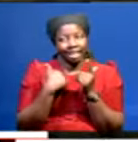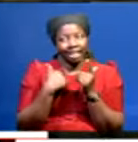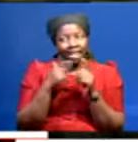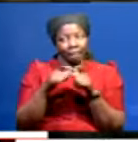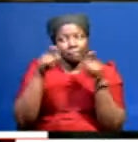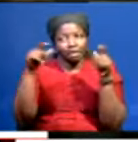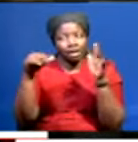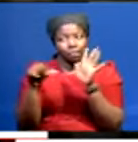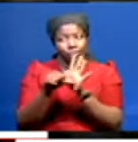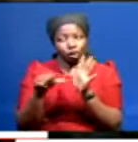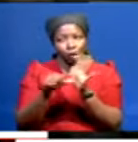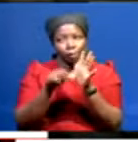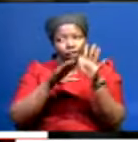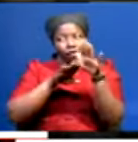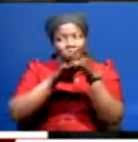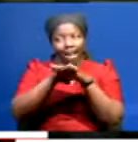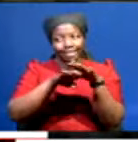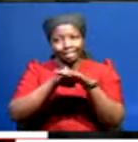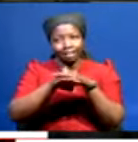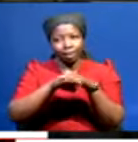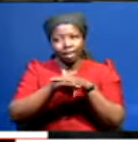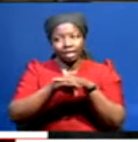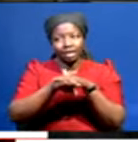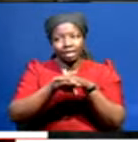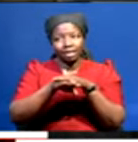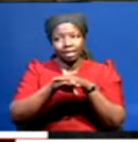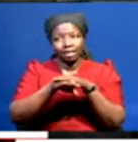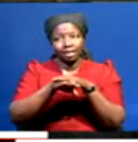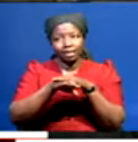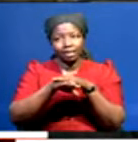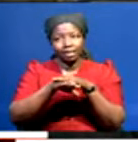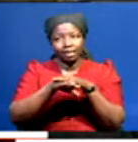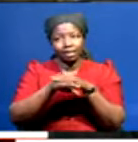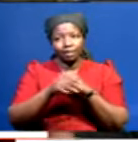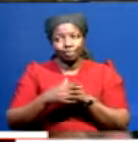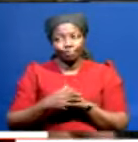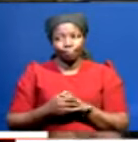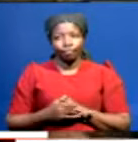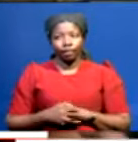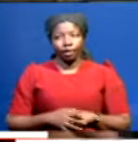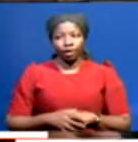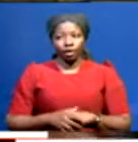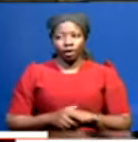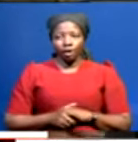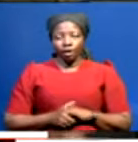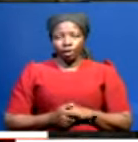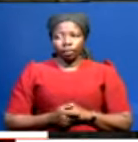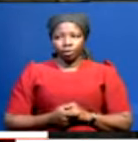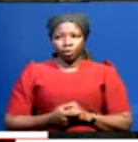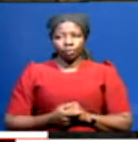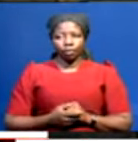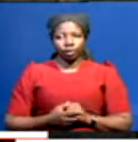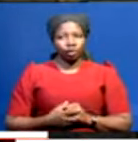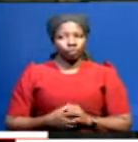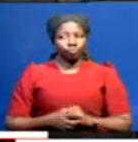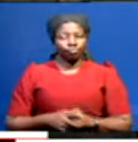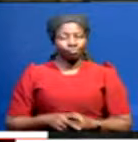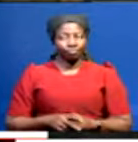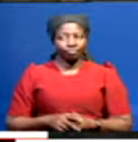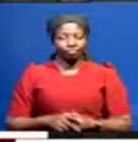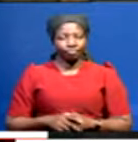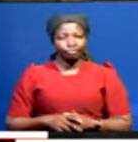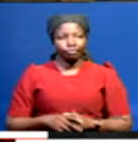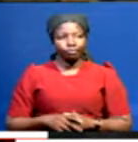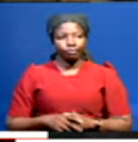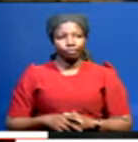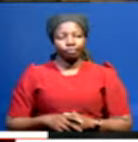of accessibility. And I've directed the URA people to enlarge what they call the small gate. But